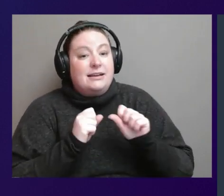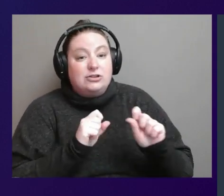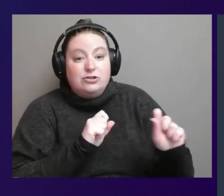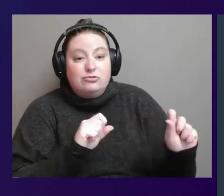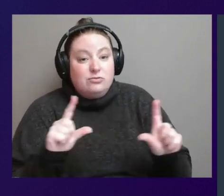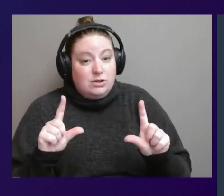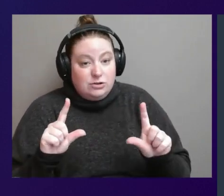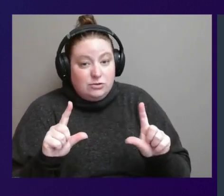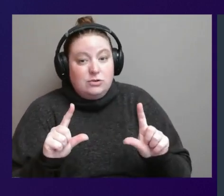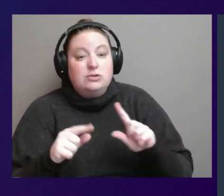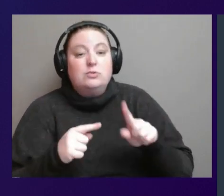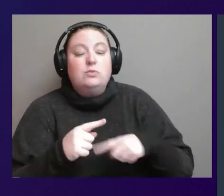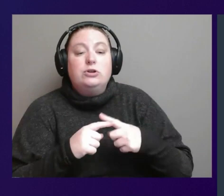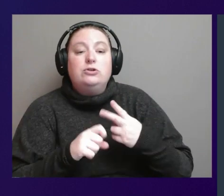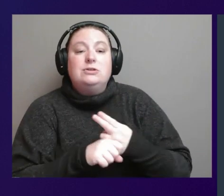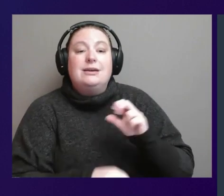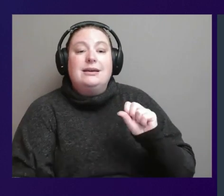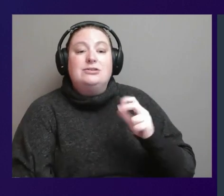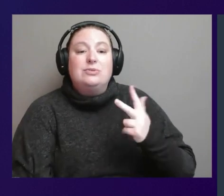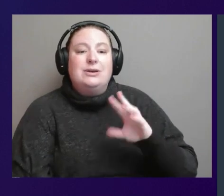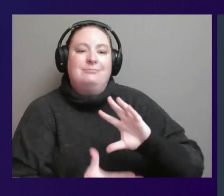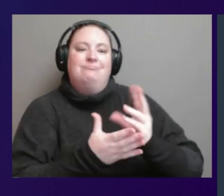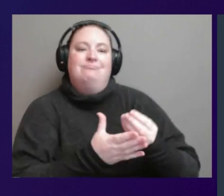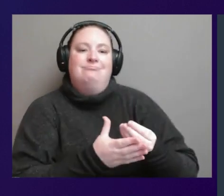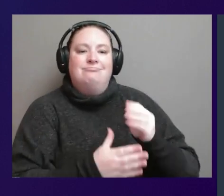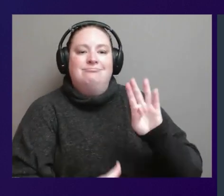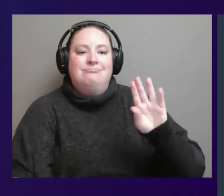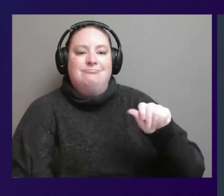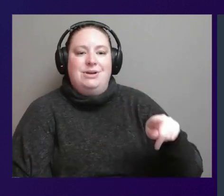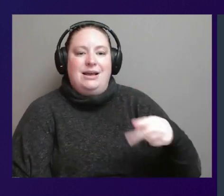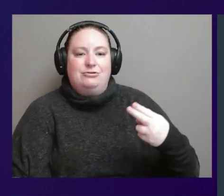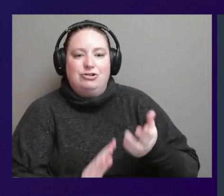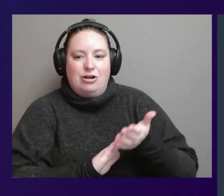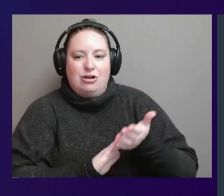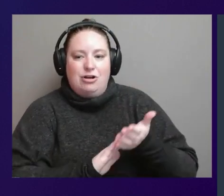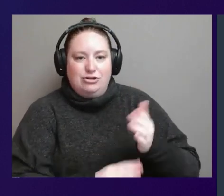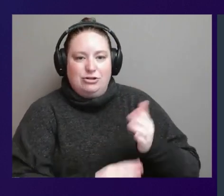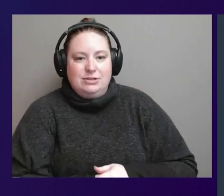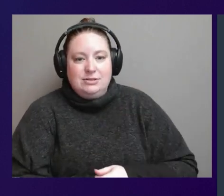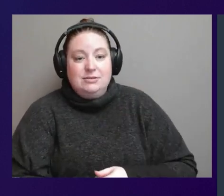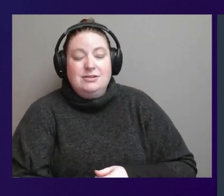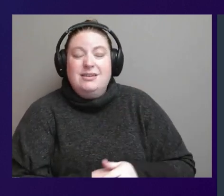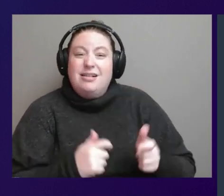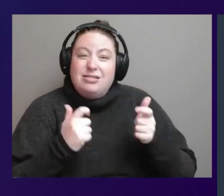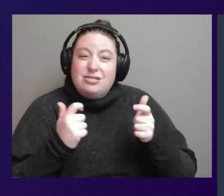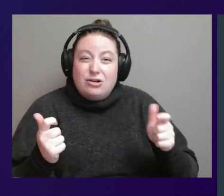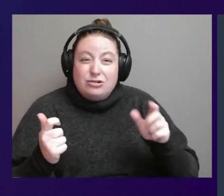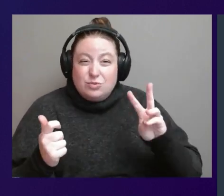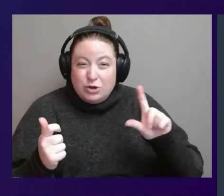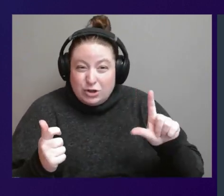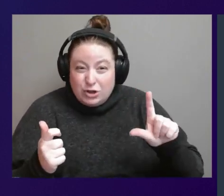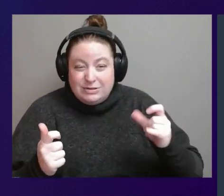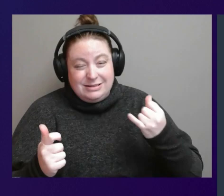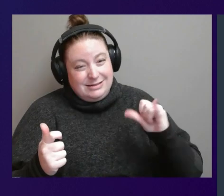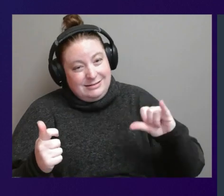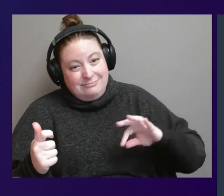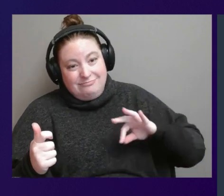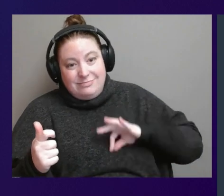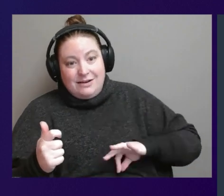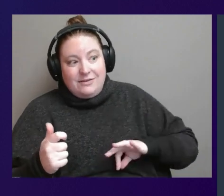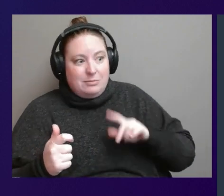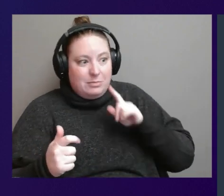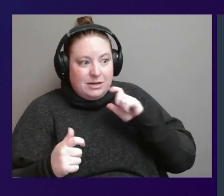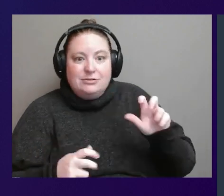batch operations. Even your large workloads can benefit from higher throughput because restores now start within minutes.